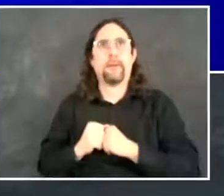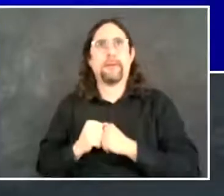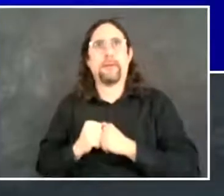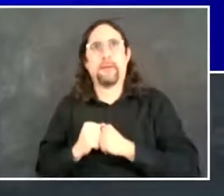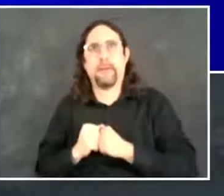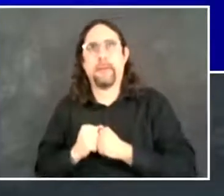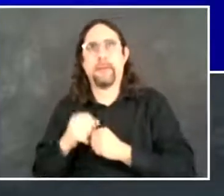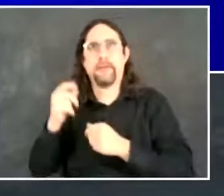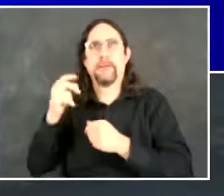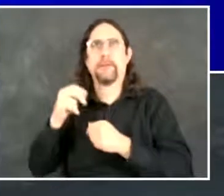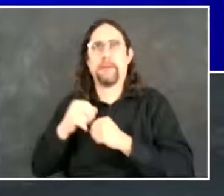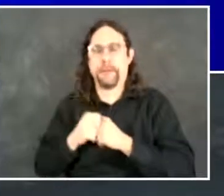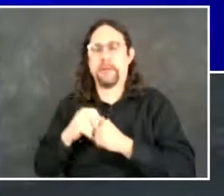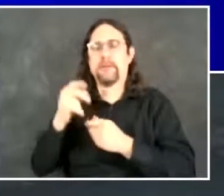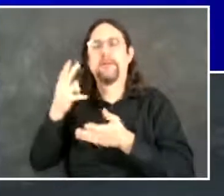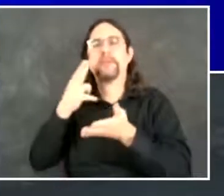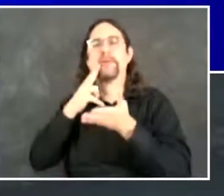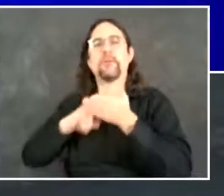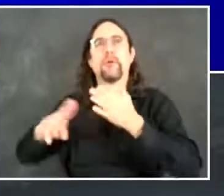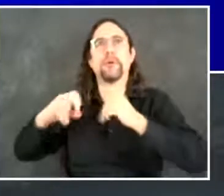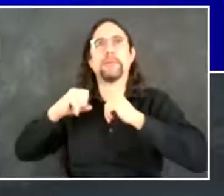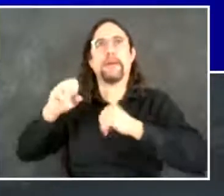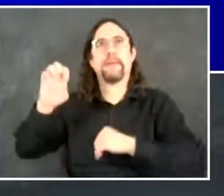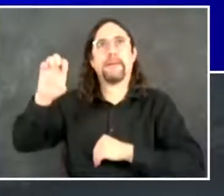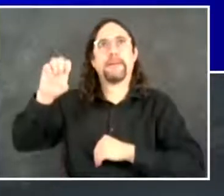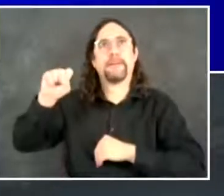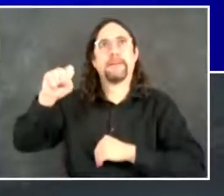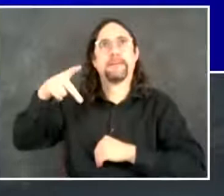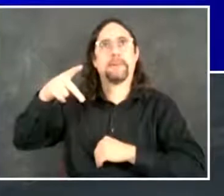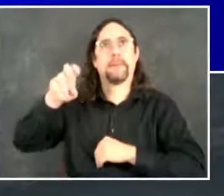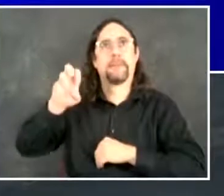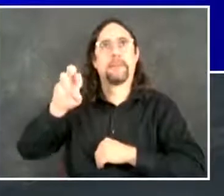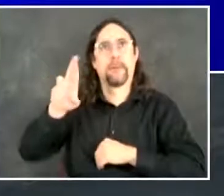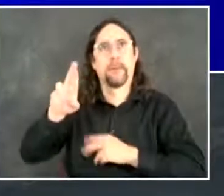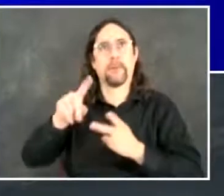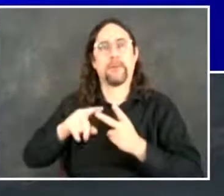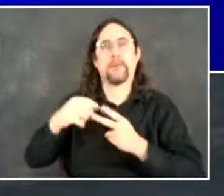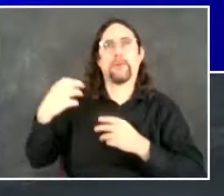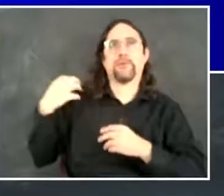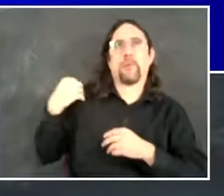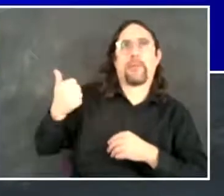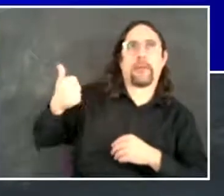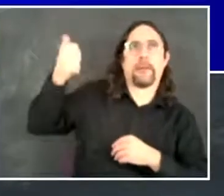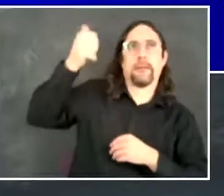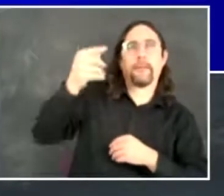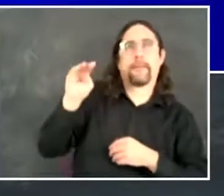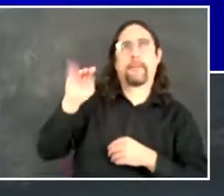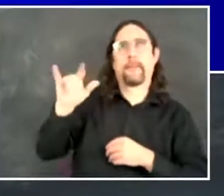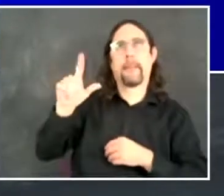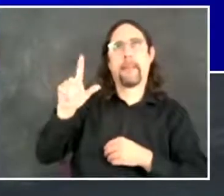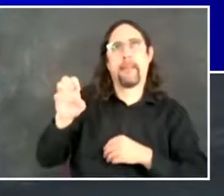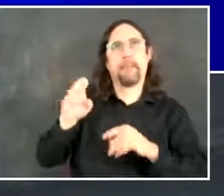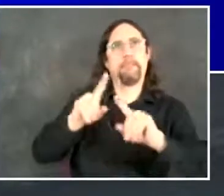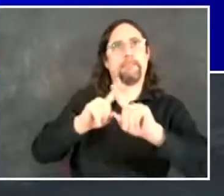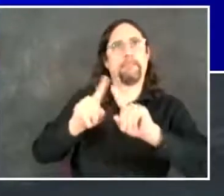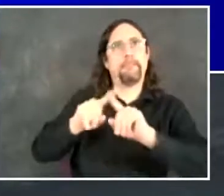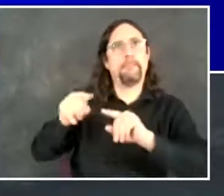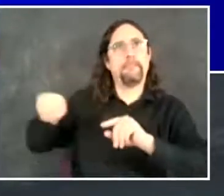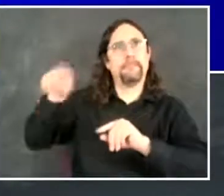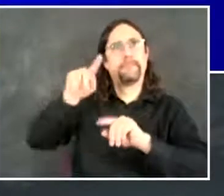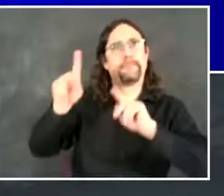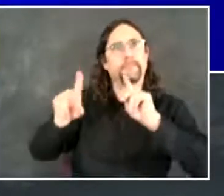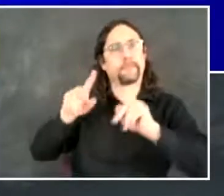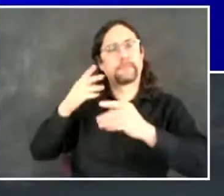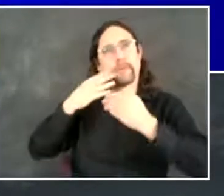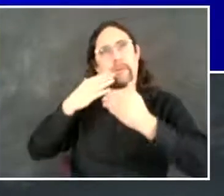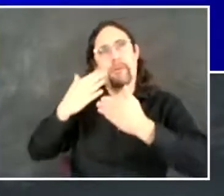New York City. Right now we have almost 700 military medical personnel in our public hospitals. Because remember, this shows you that our public